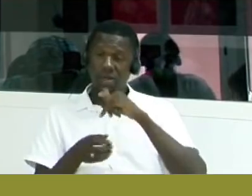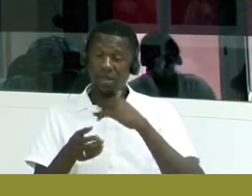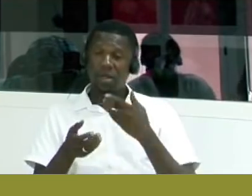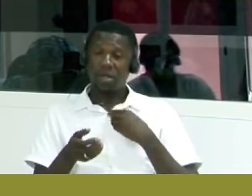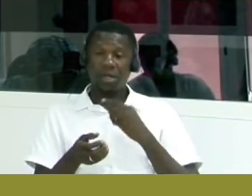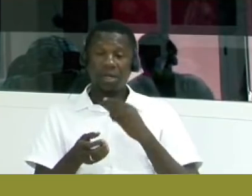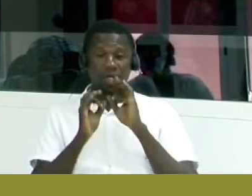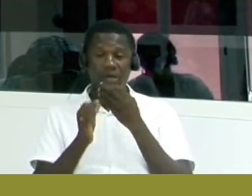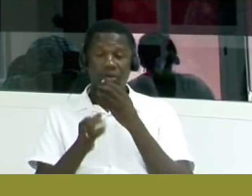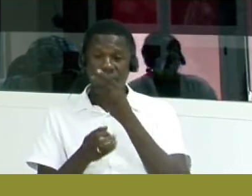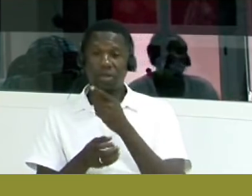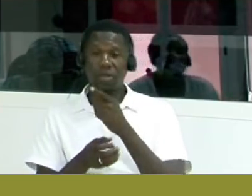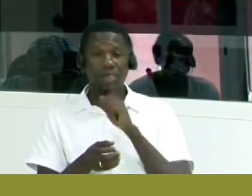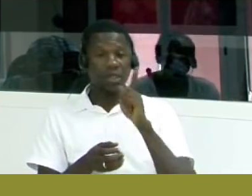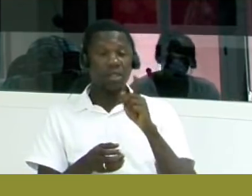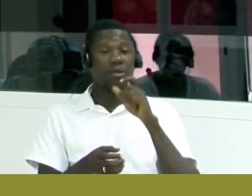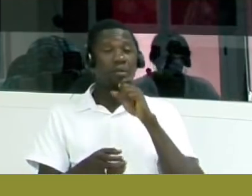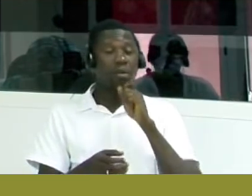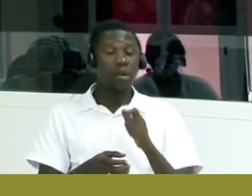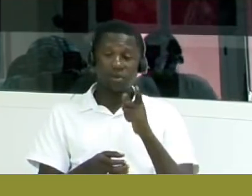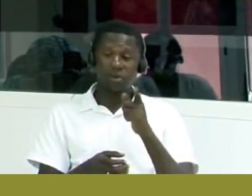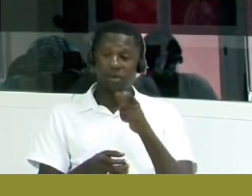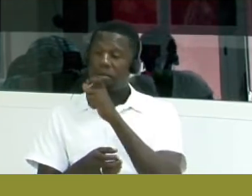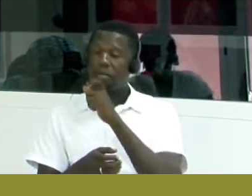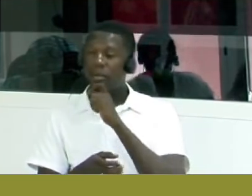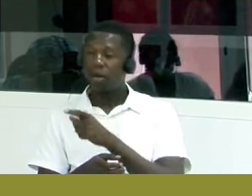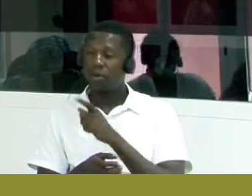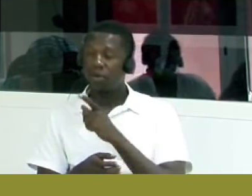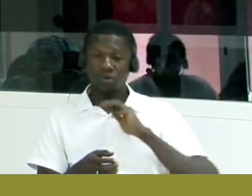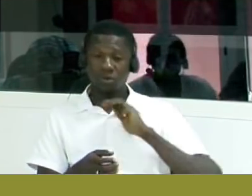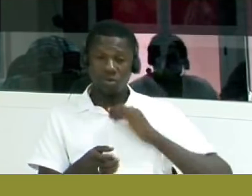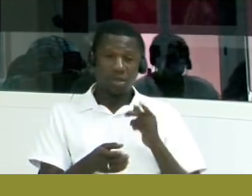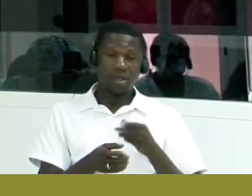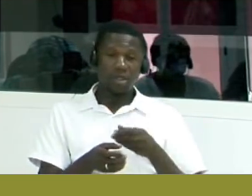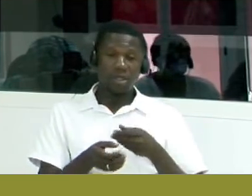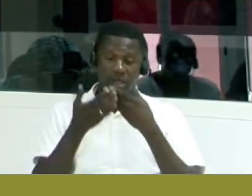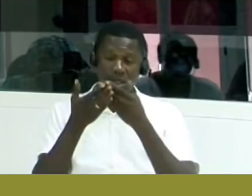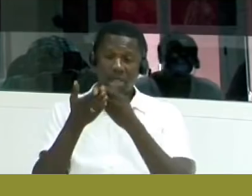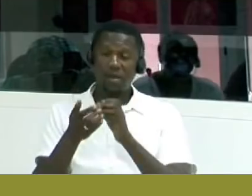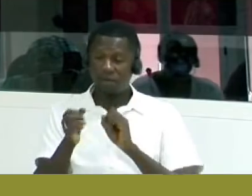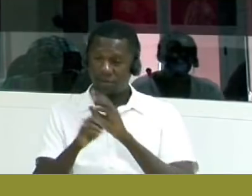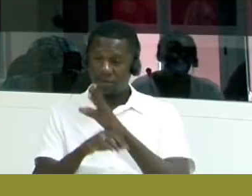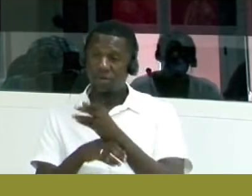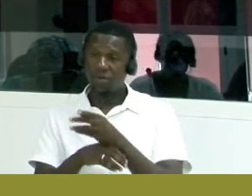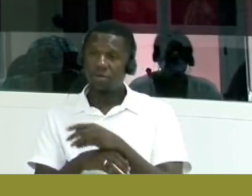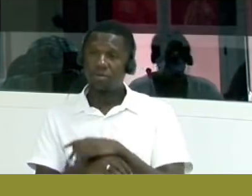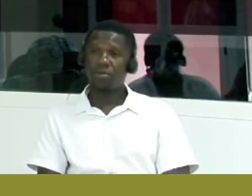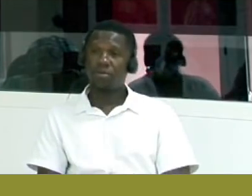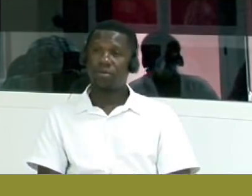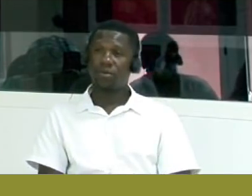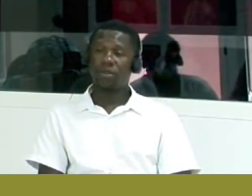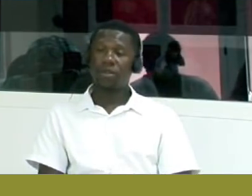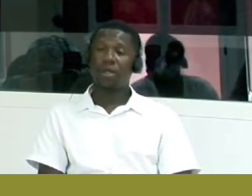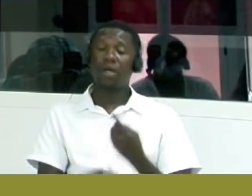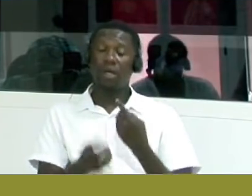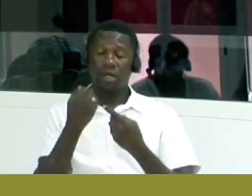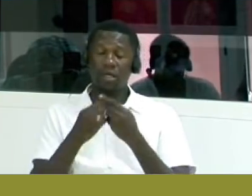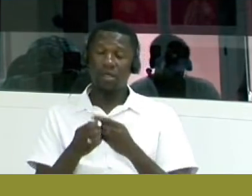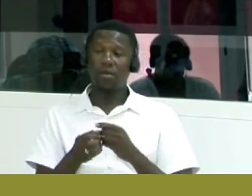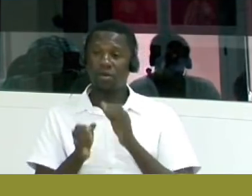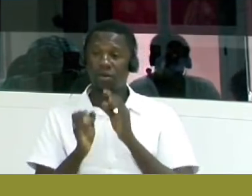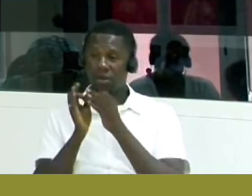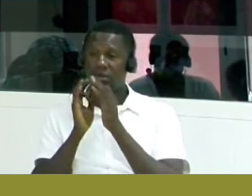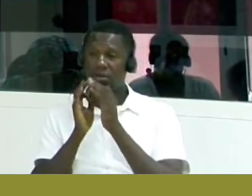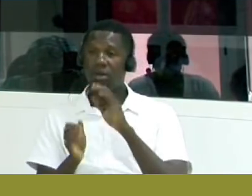this man or that man or this woman gave instructions, and I find it very sad and frustrating. Again, I would tell you the fifth time we would come to